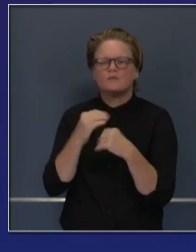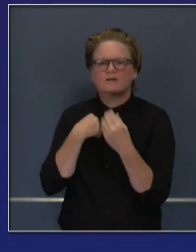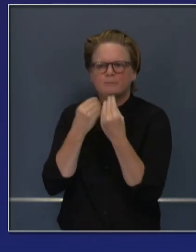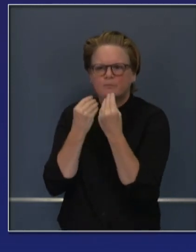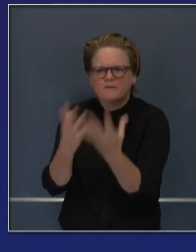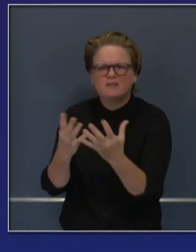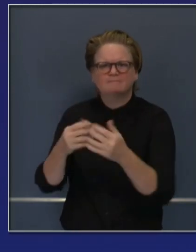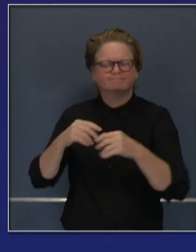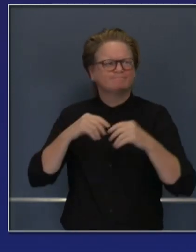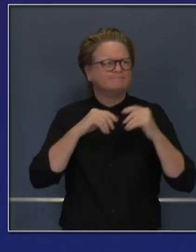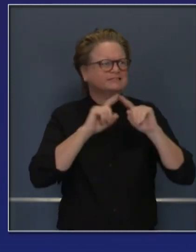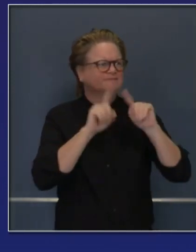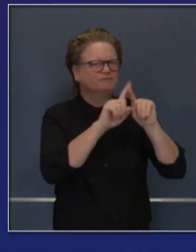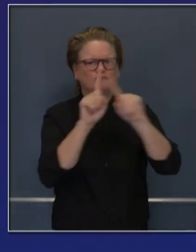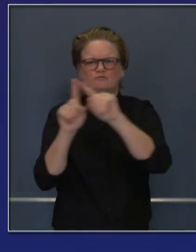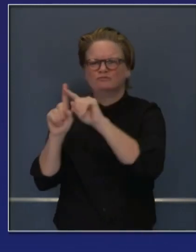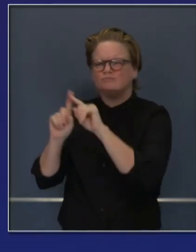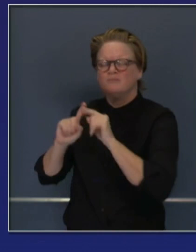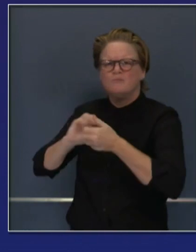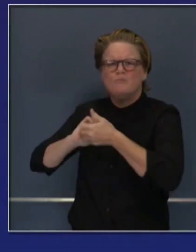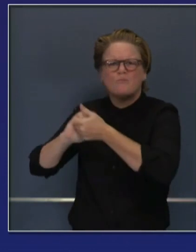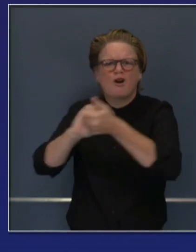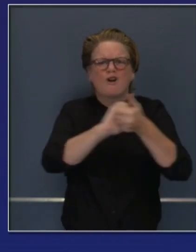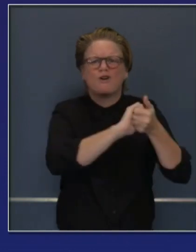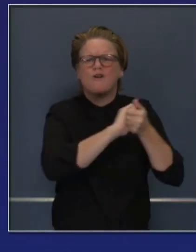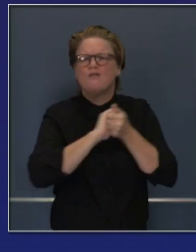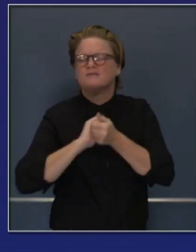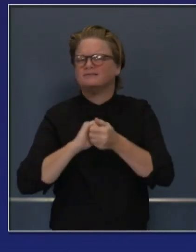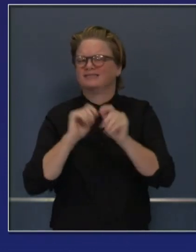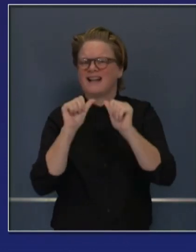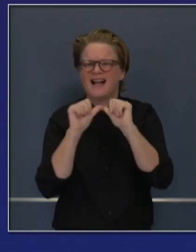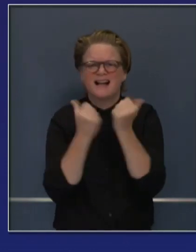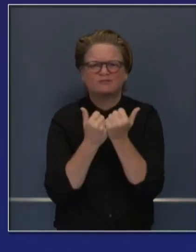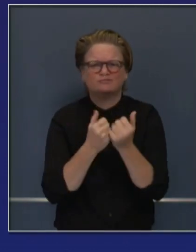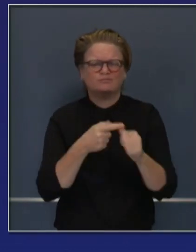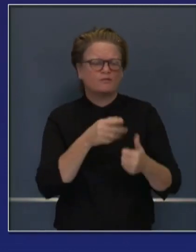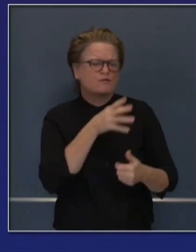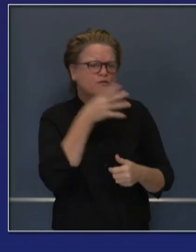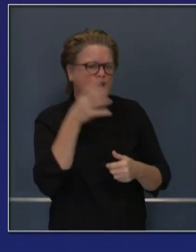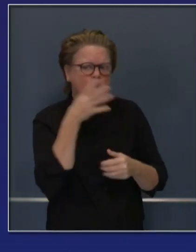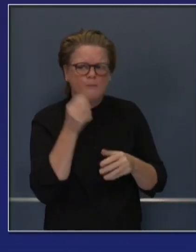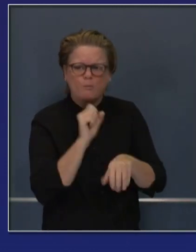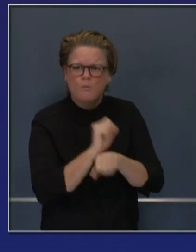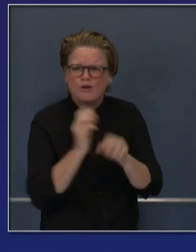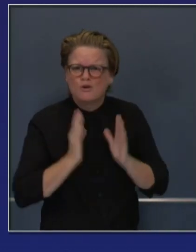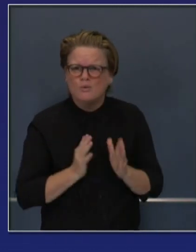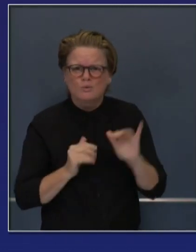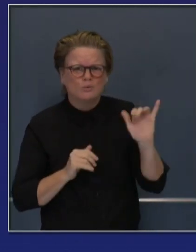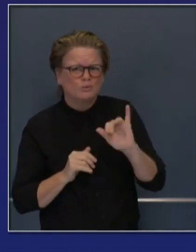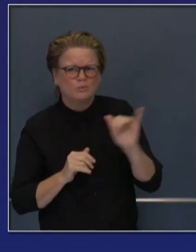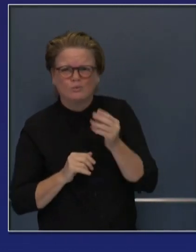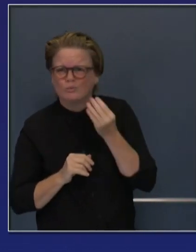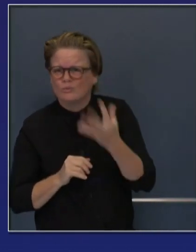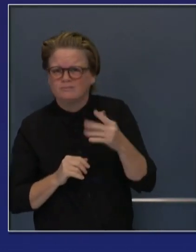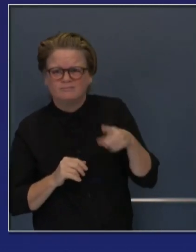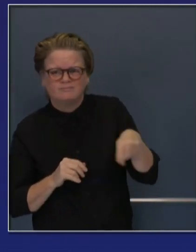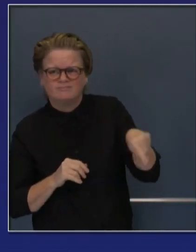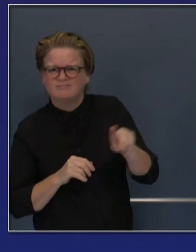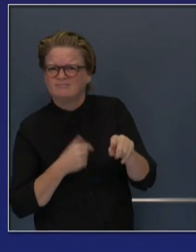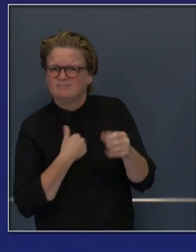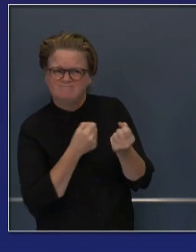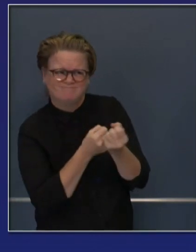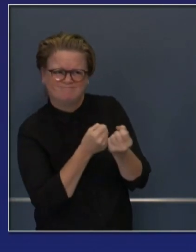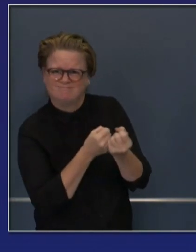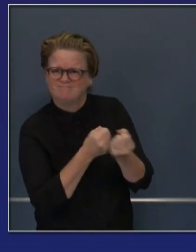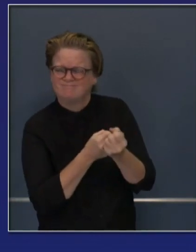with a number of agencies for our agricultural as well as farm workers. We currently now are averaging 95%